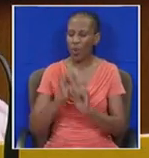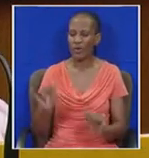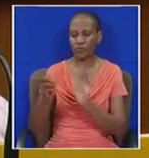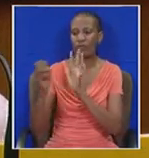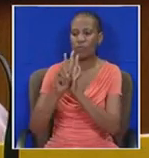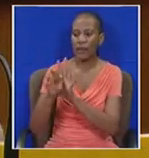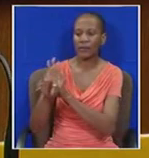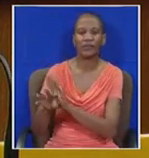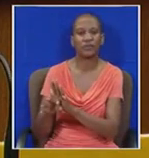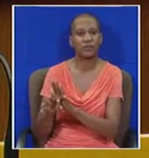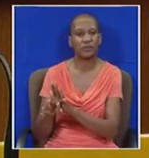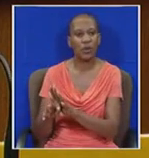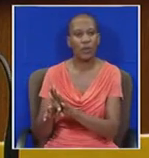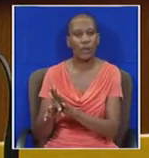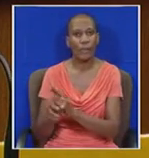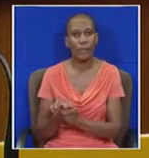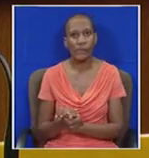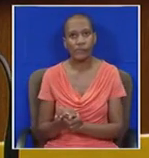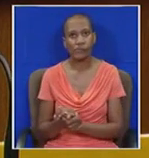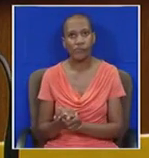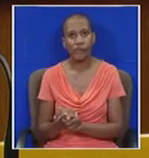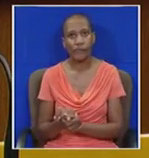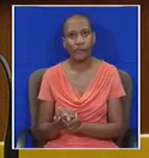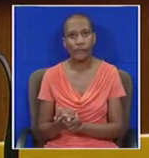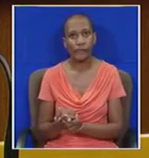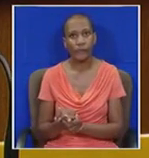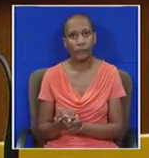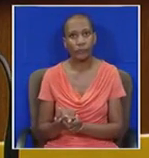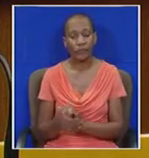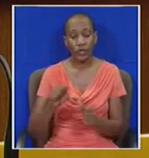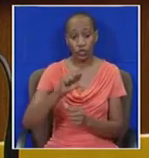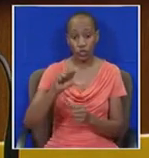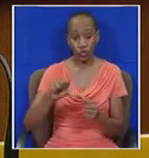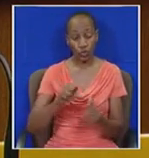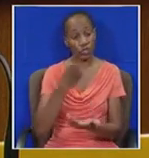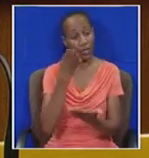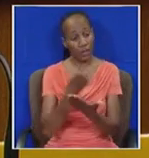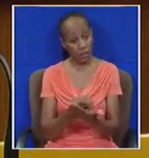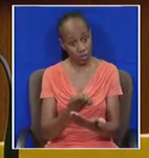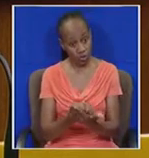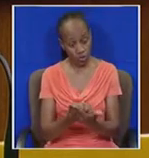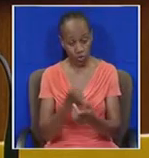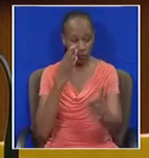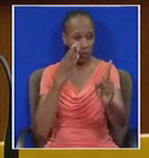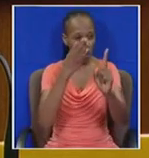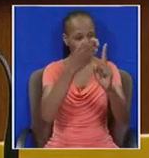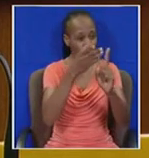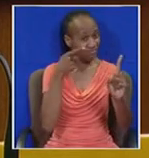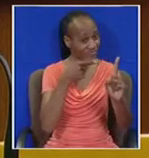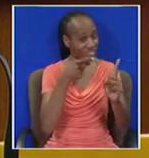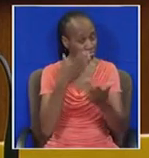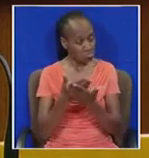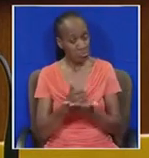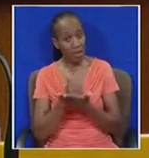to allocate resources. The establishment of social and economic goals to guide the process of development and